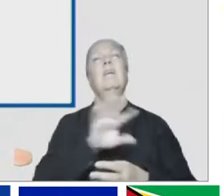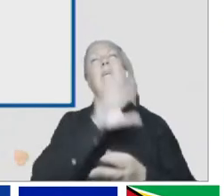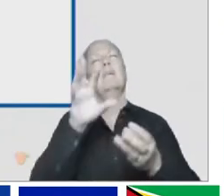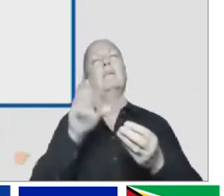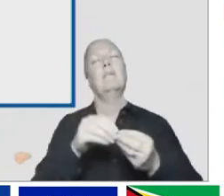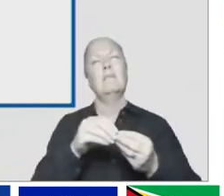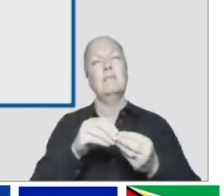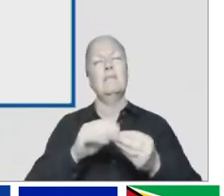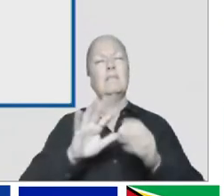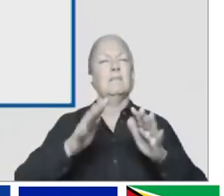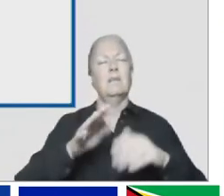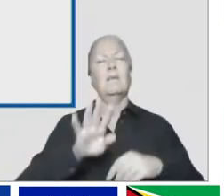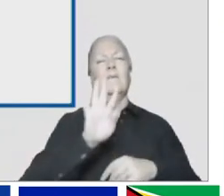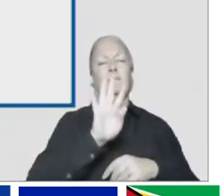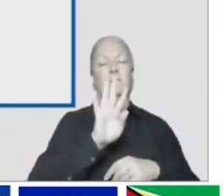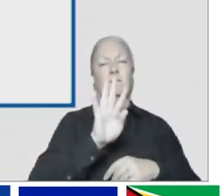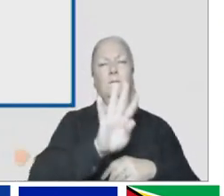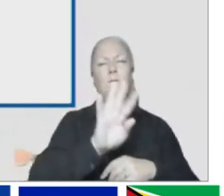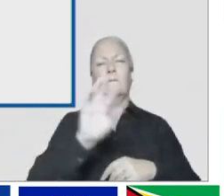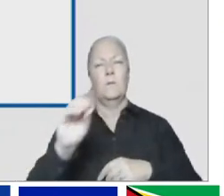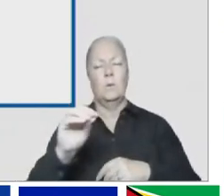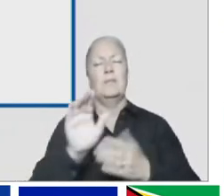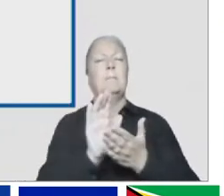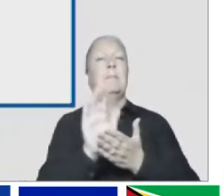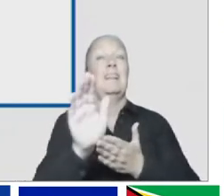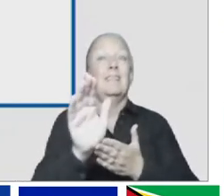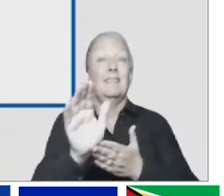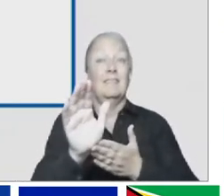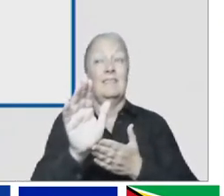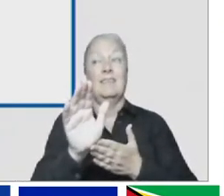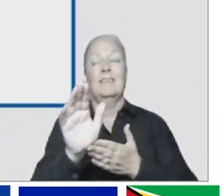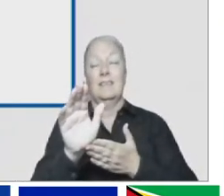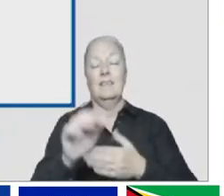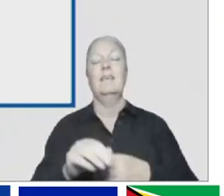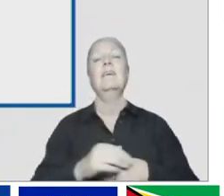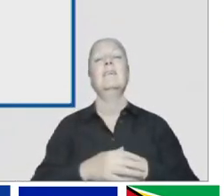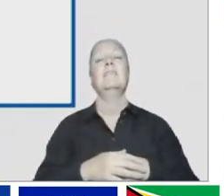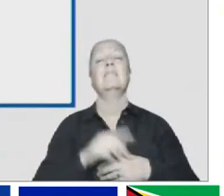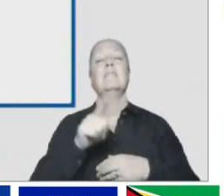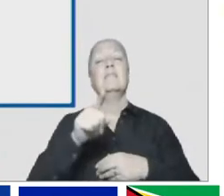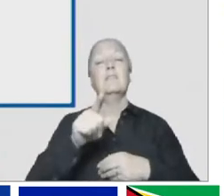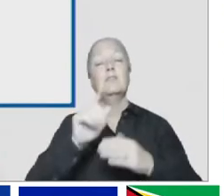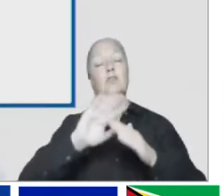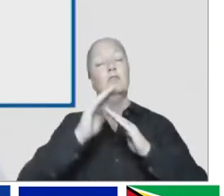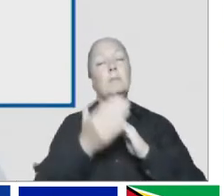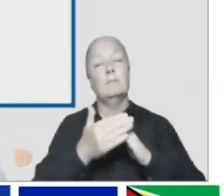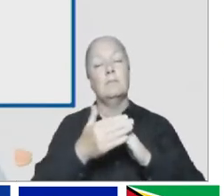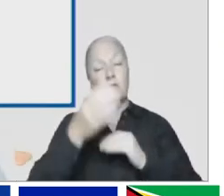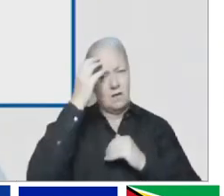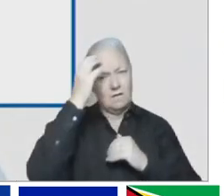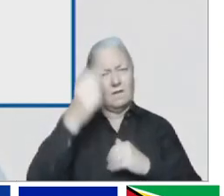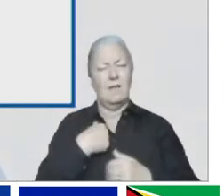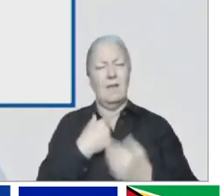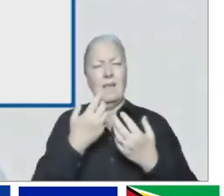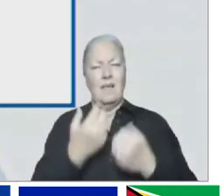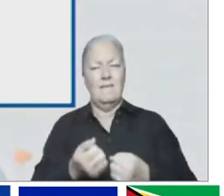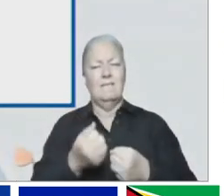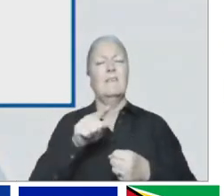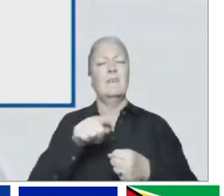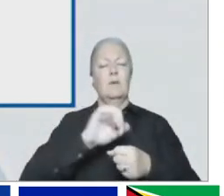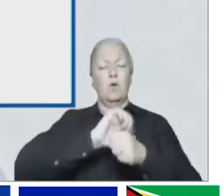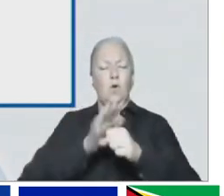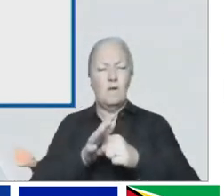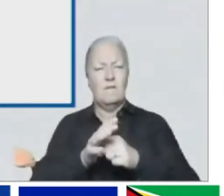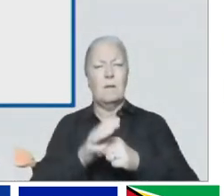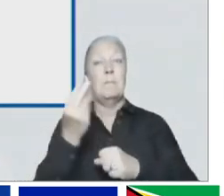billion. And the primary response measure of the Jamaican government was the COVID allocation of resources for employees. And it was